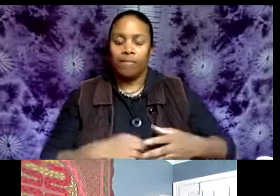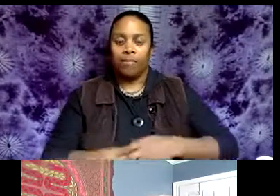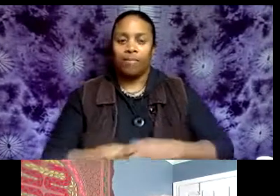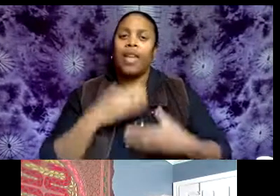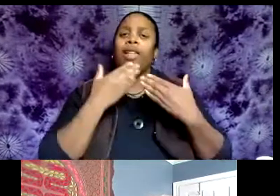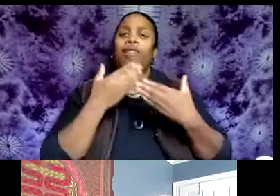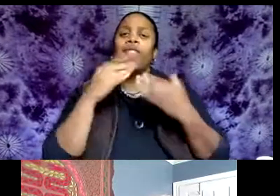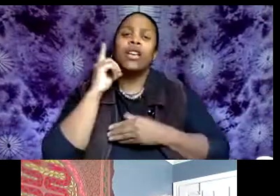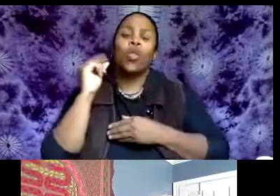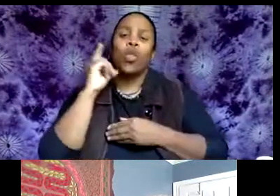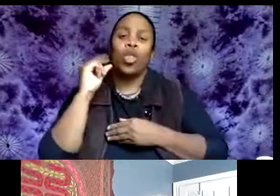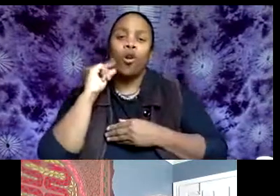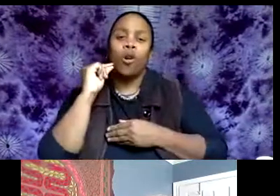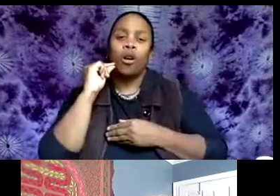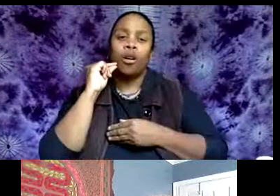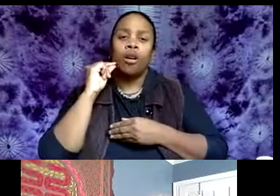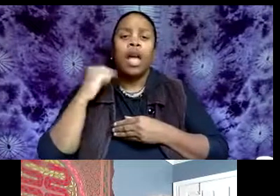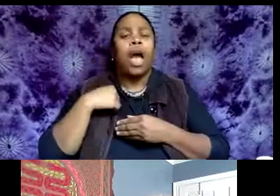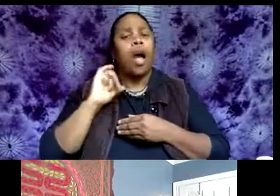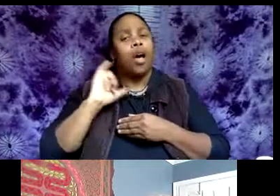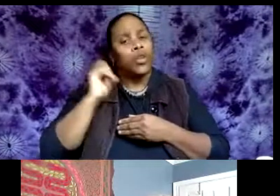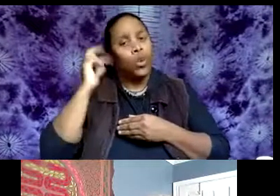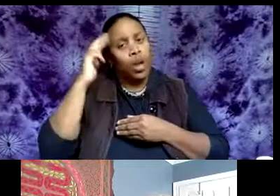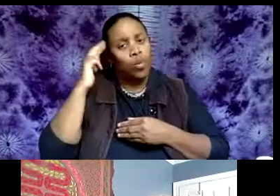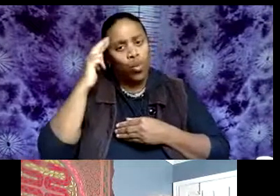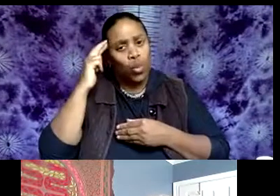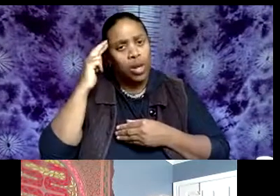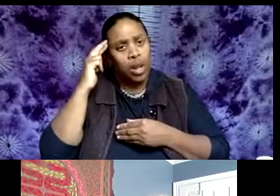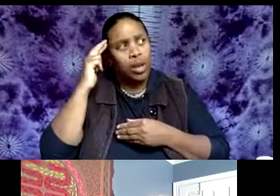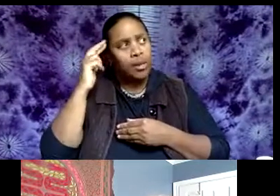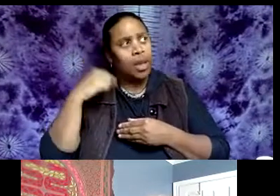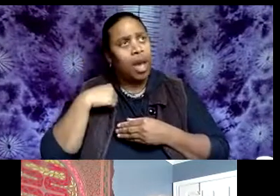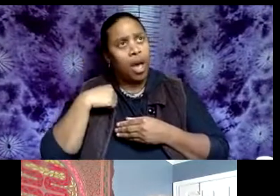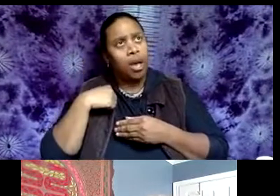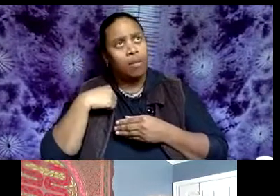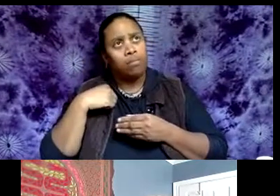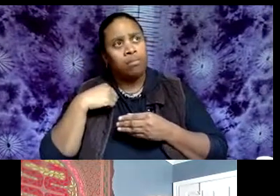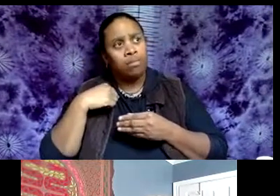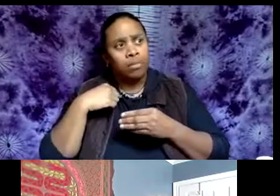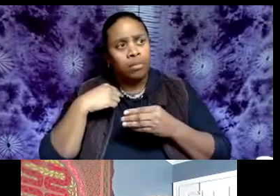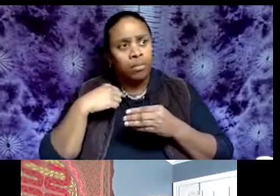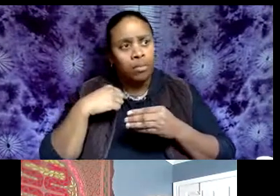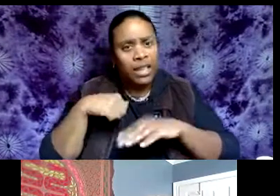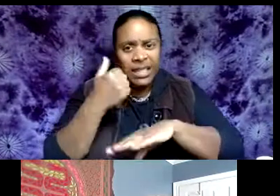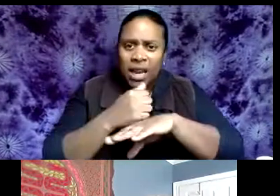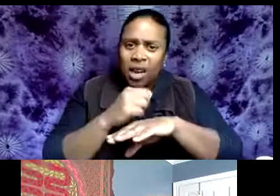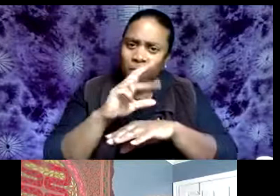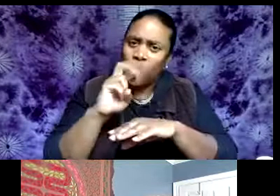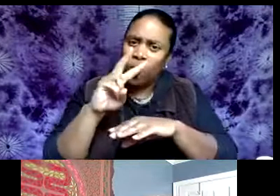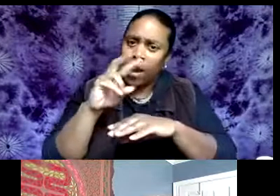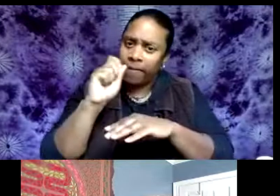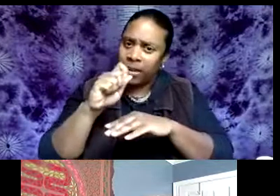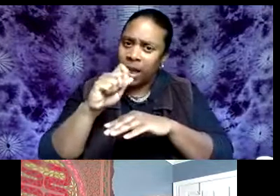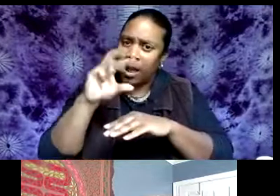Thanks, Thorne. And I realize also I installed rev.com, but it looks like I haven't figured out how to get it going